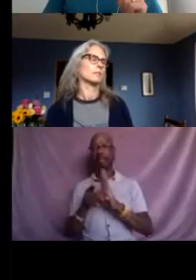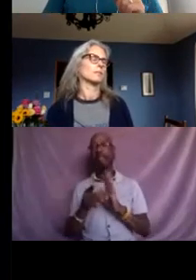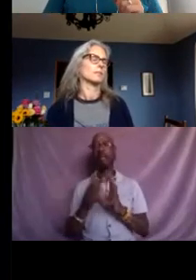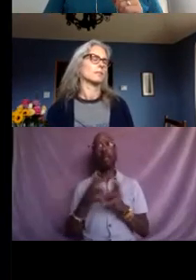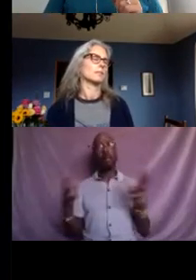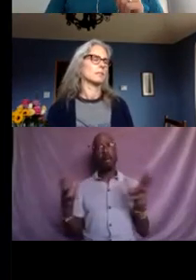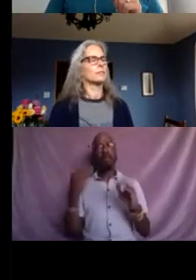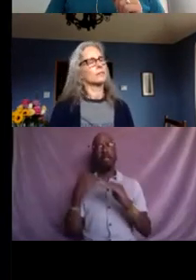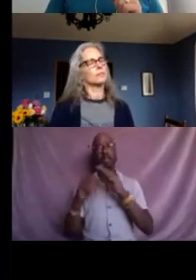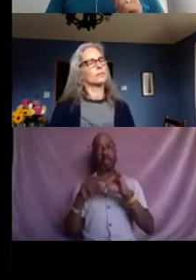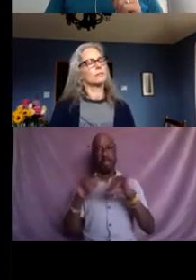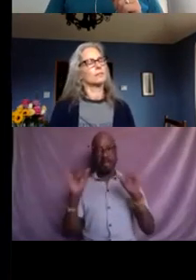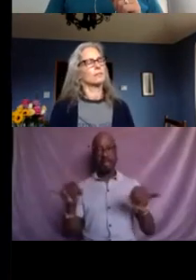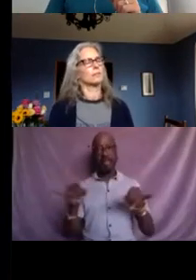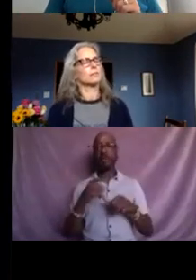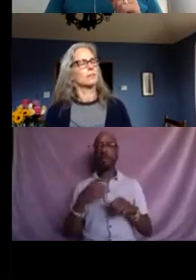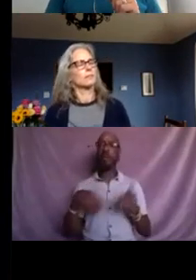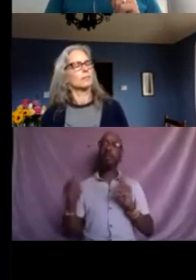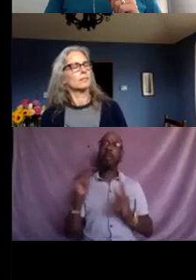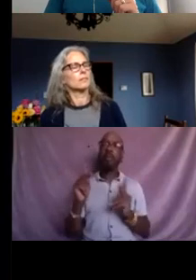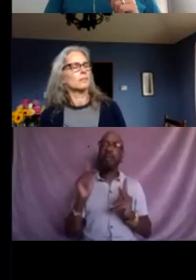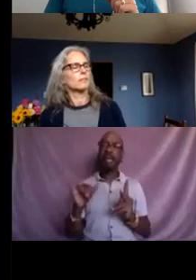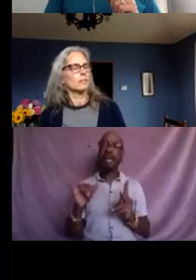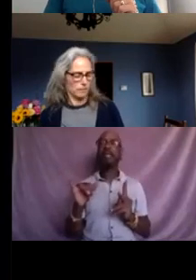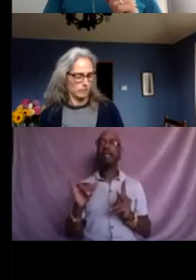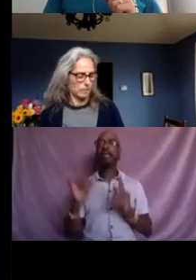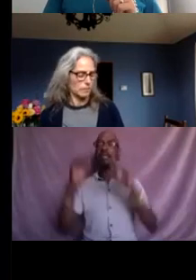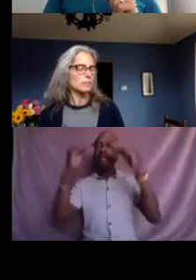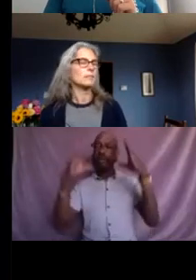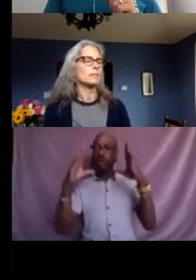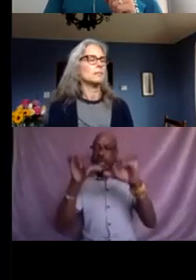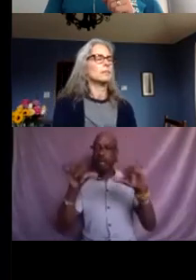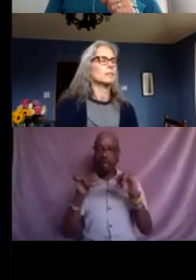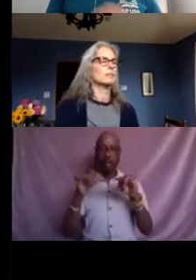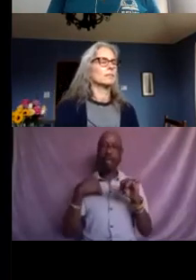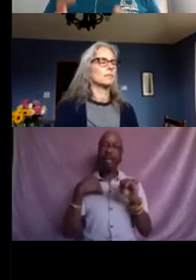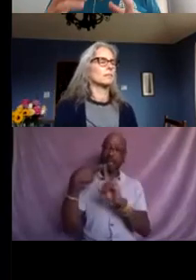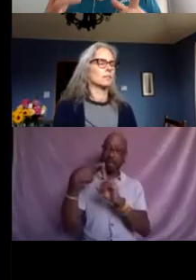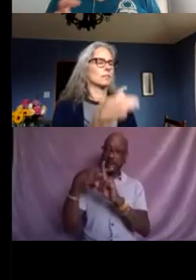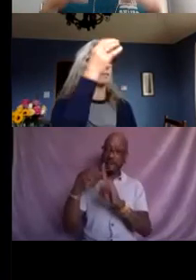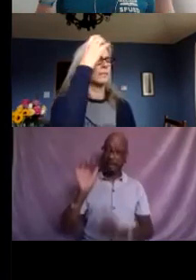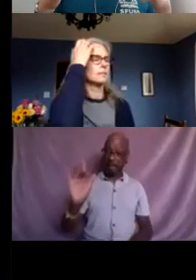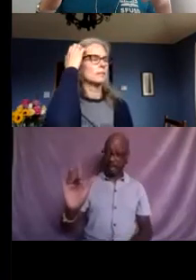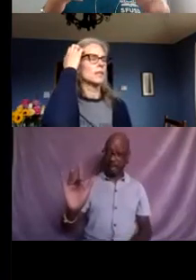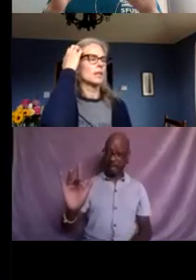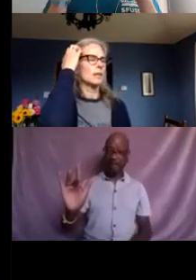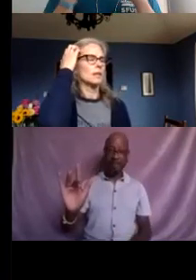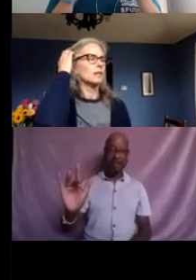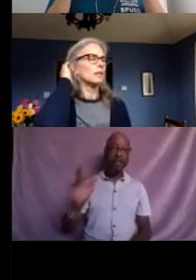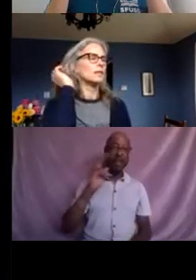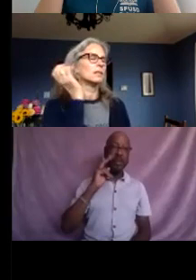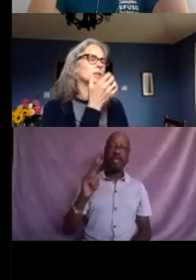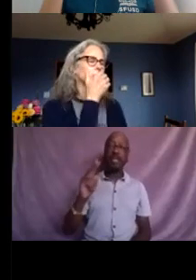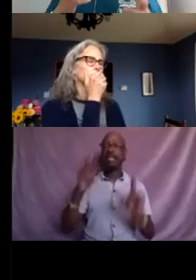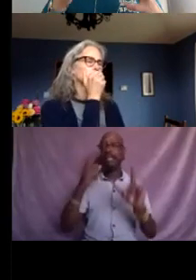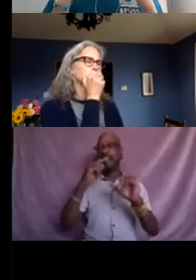there's the students area has the same little plus person button, and it brings up a window that you can copy